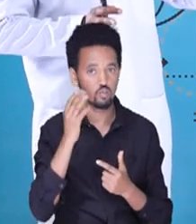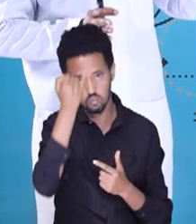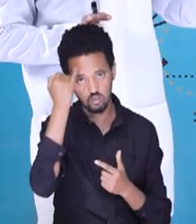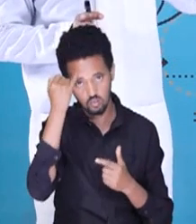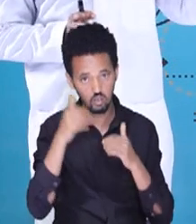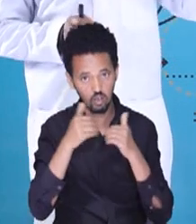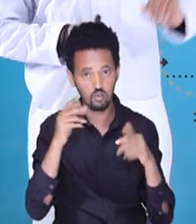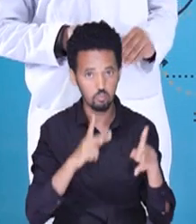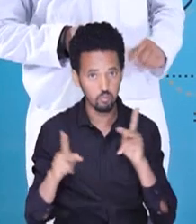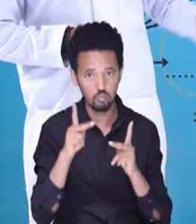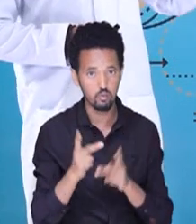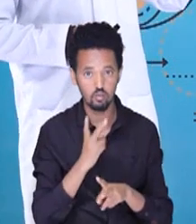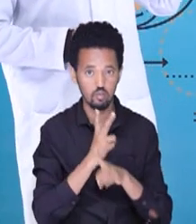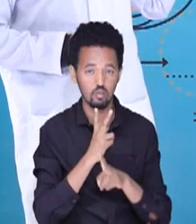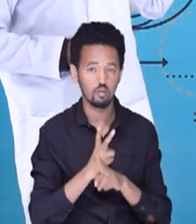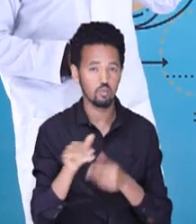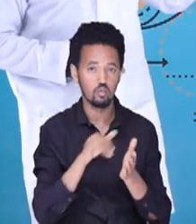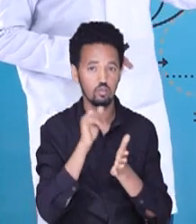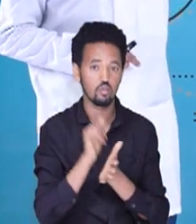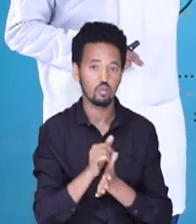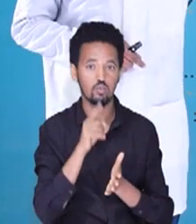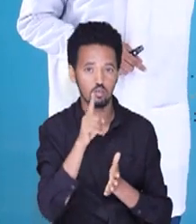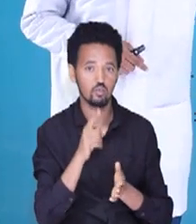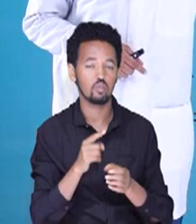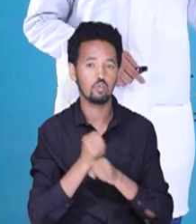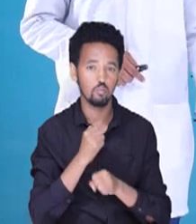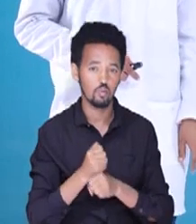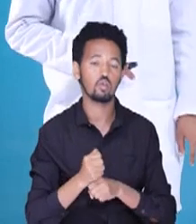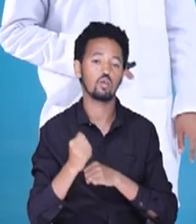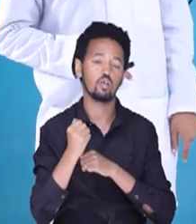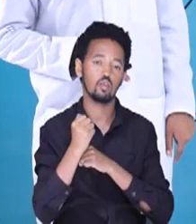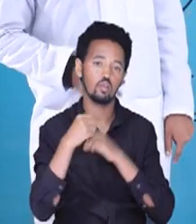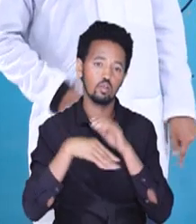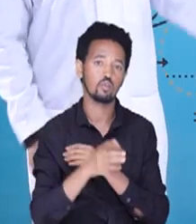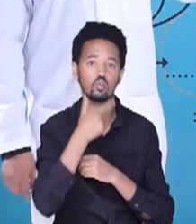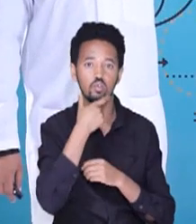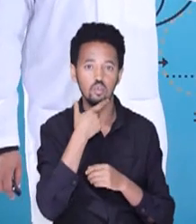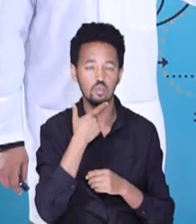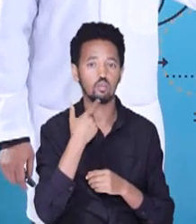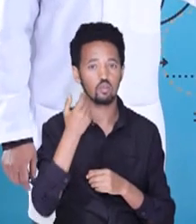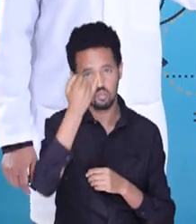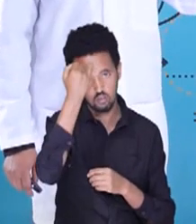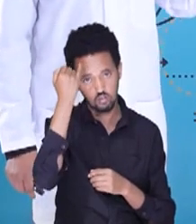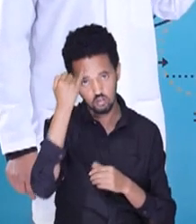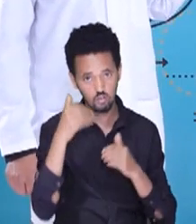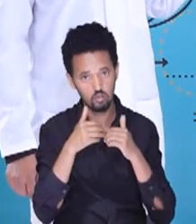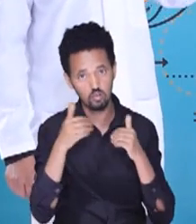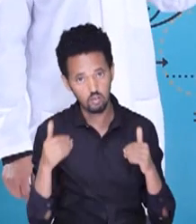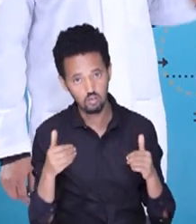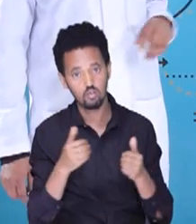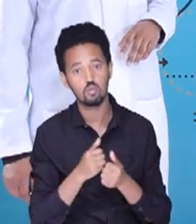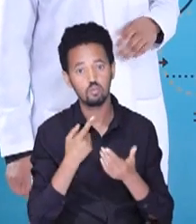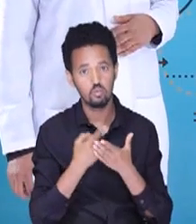so people suspected that he intended to make England a Catholic. Then he was suspected